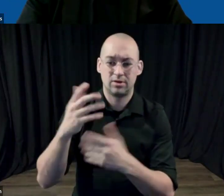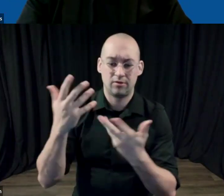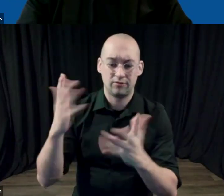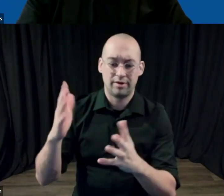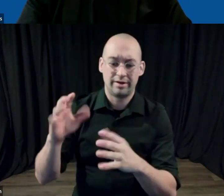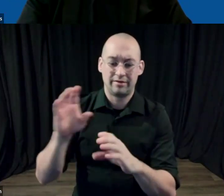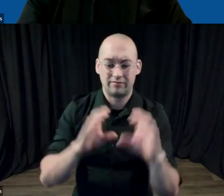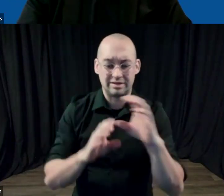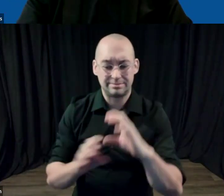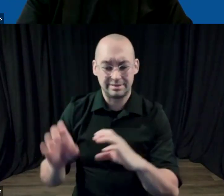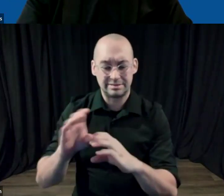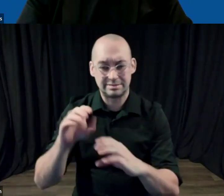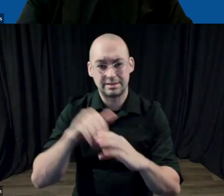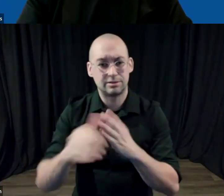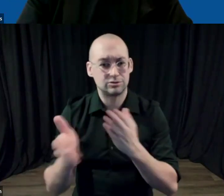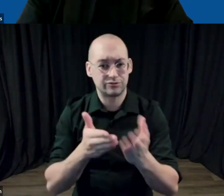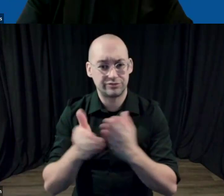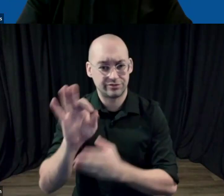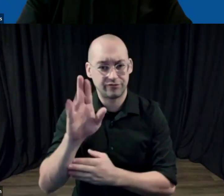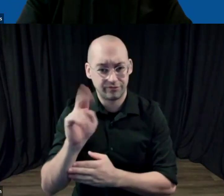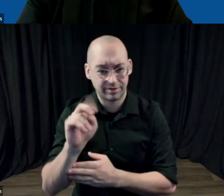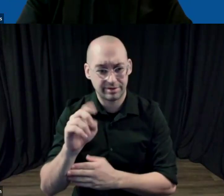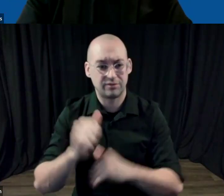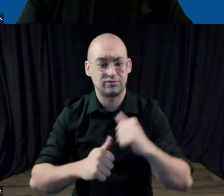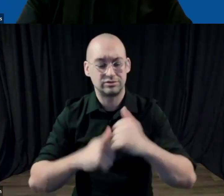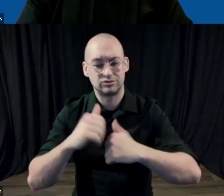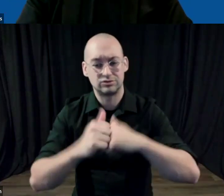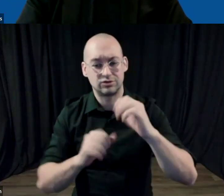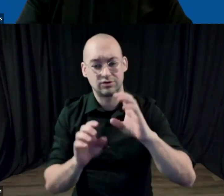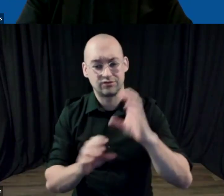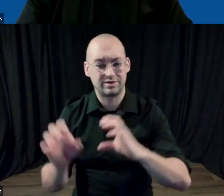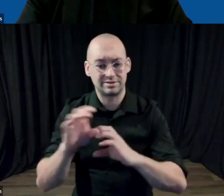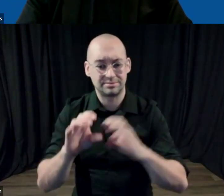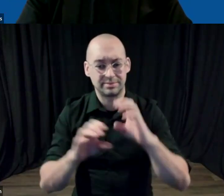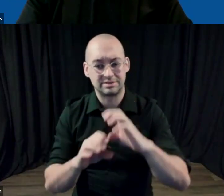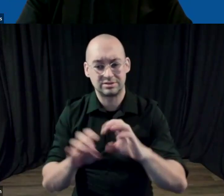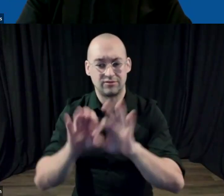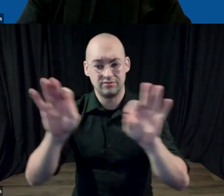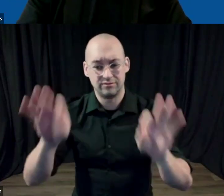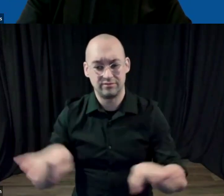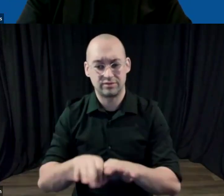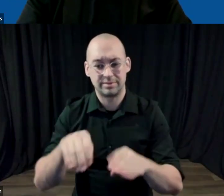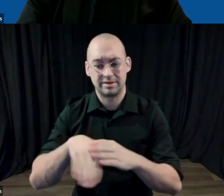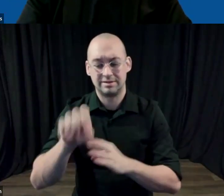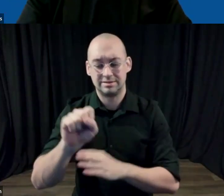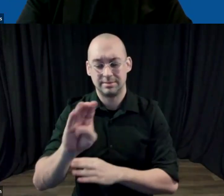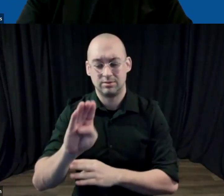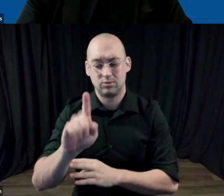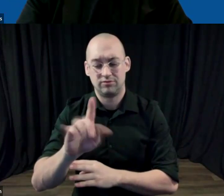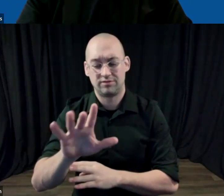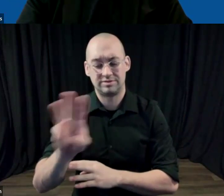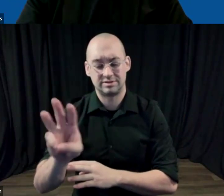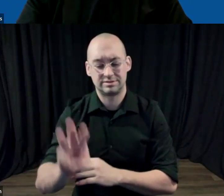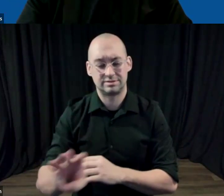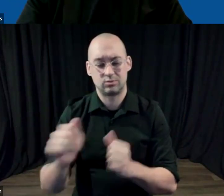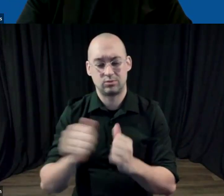California Advanced Service Fund, the infrastructure investments that were really framed in Senate Bill 156 with the